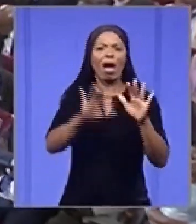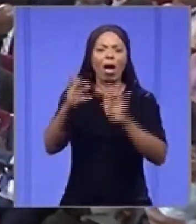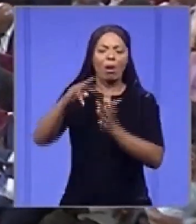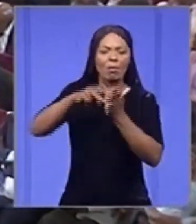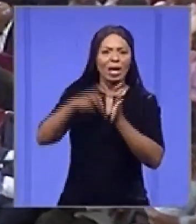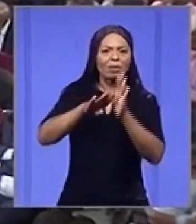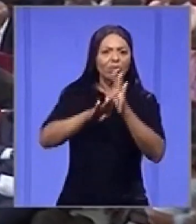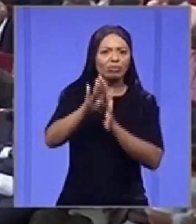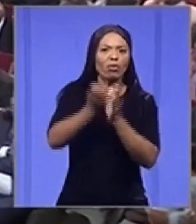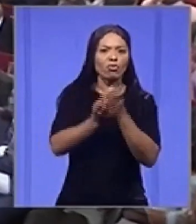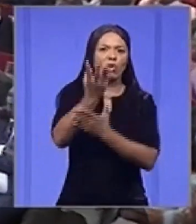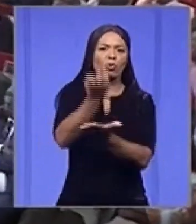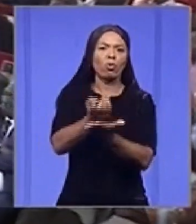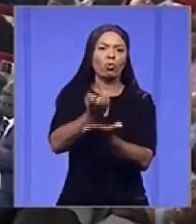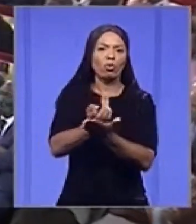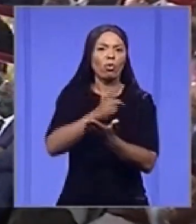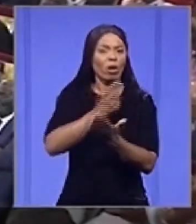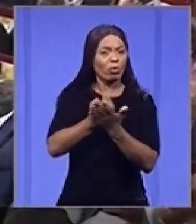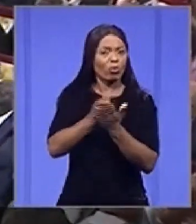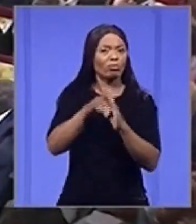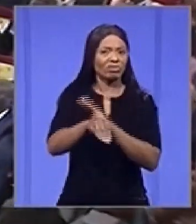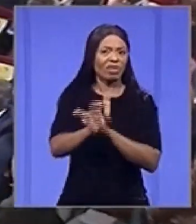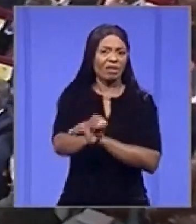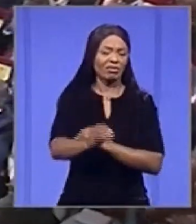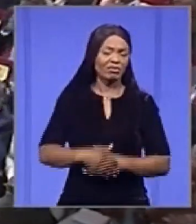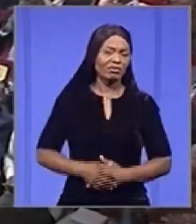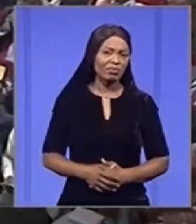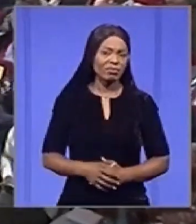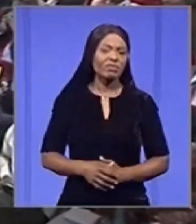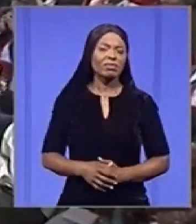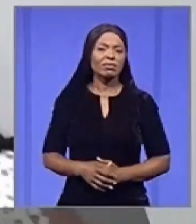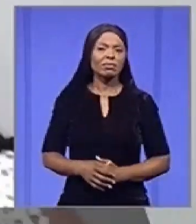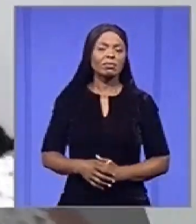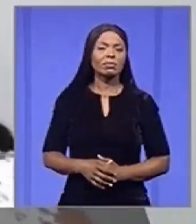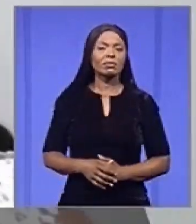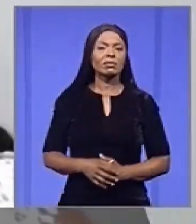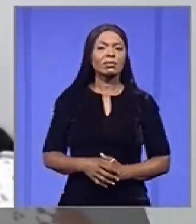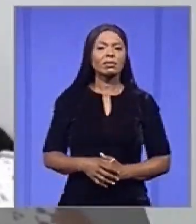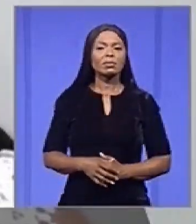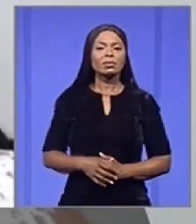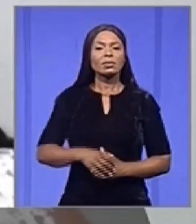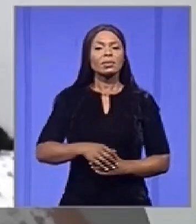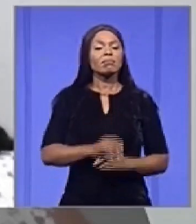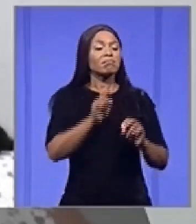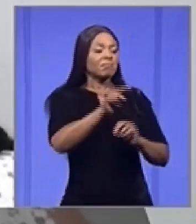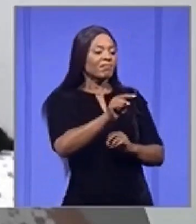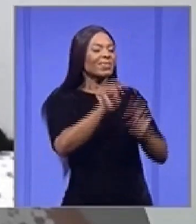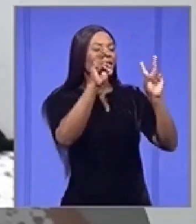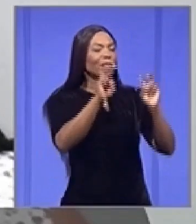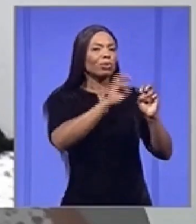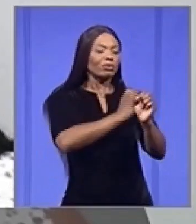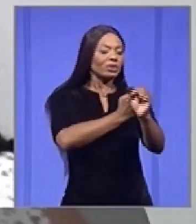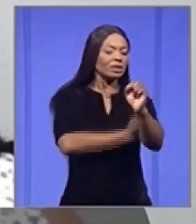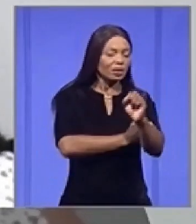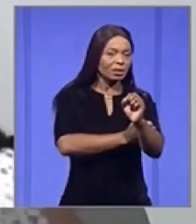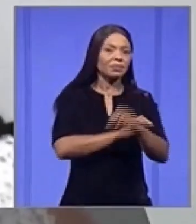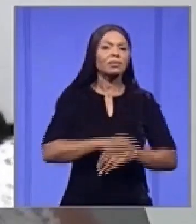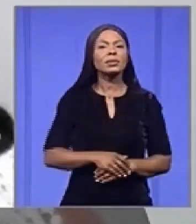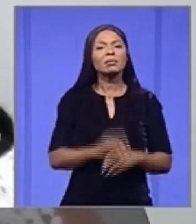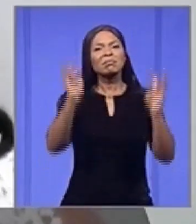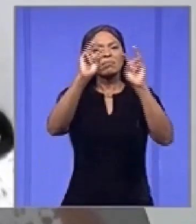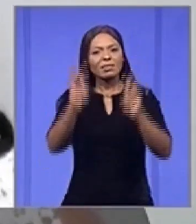godisa ikonomi e bokoa. If you have to think about from an energy perspective, members are spending, they have to